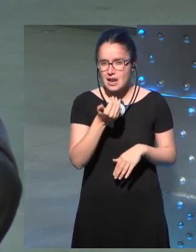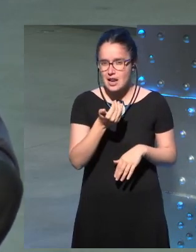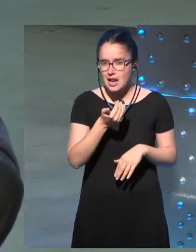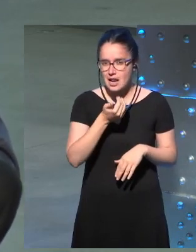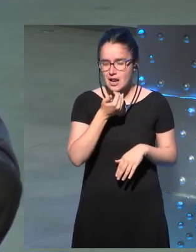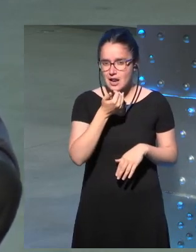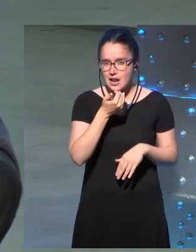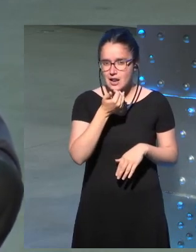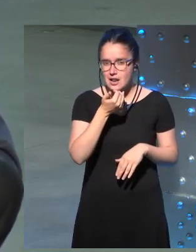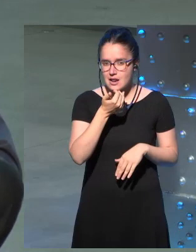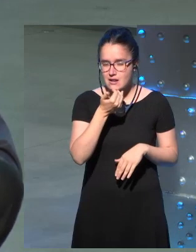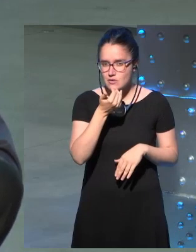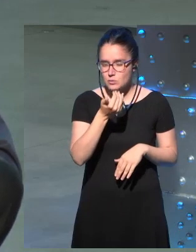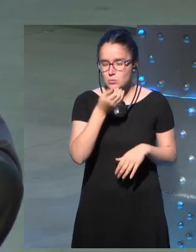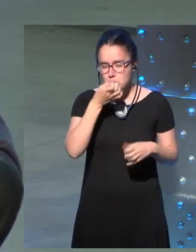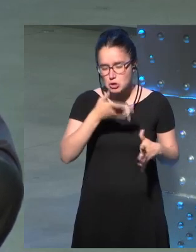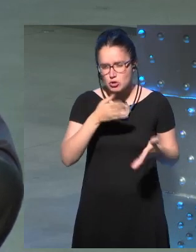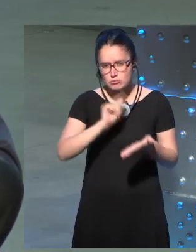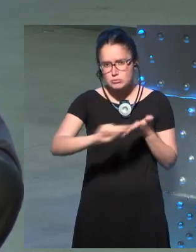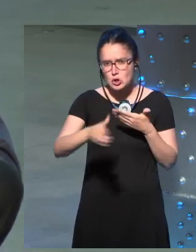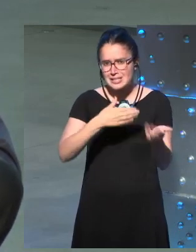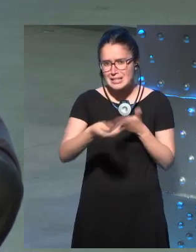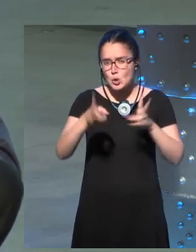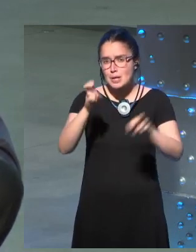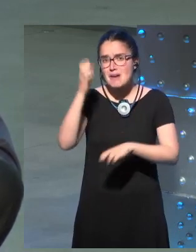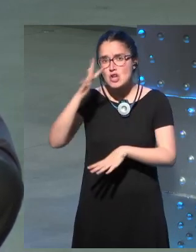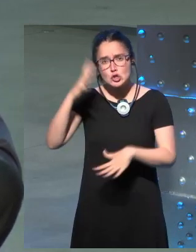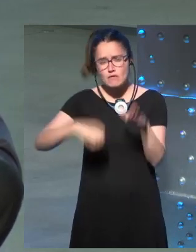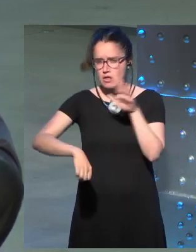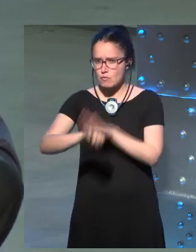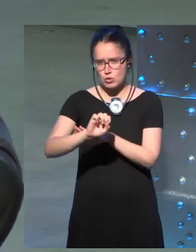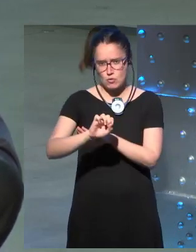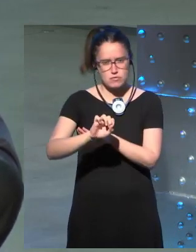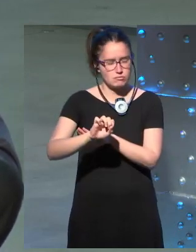I'm not writing a philosophy of football in the sense in which